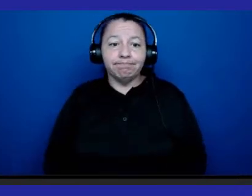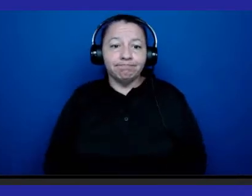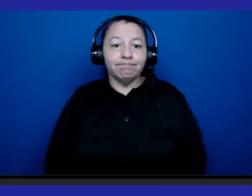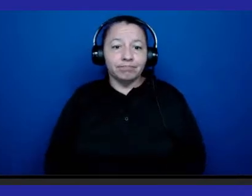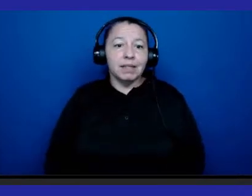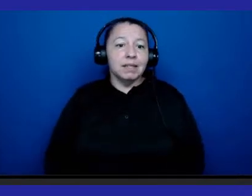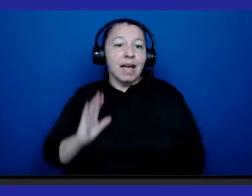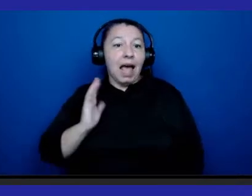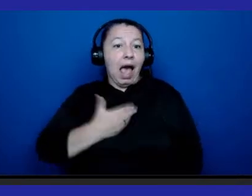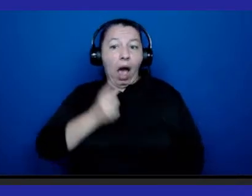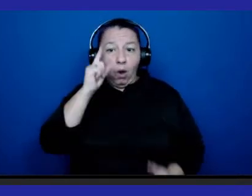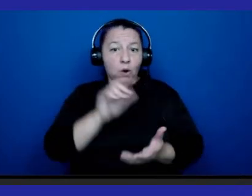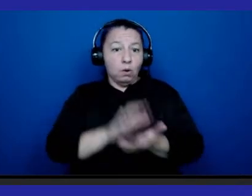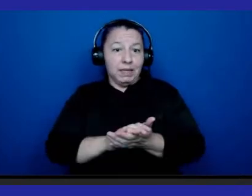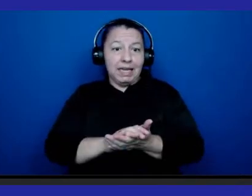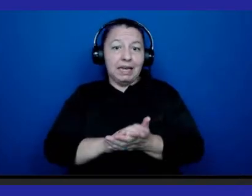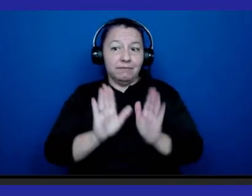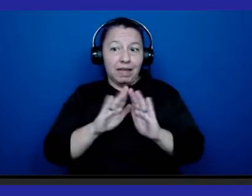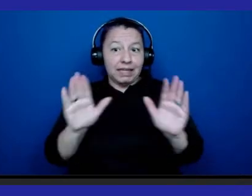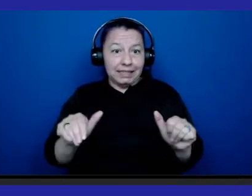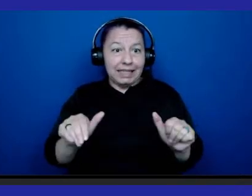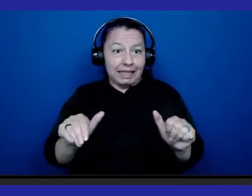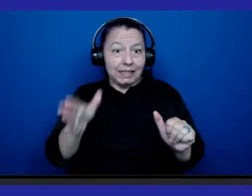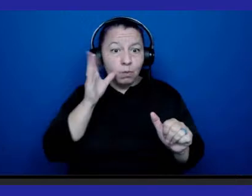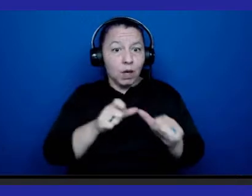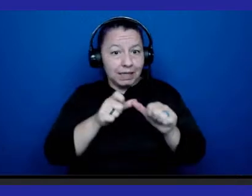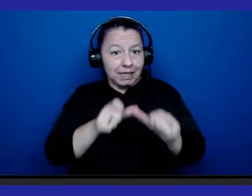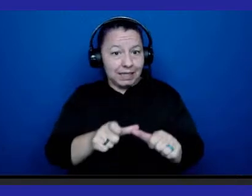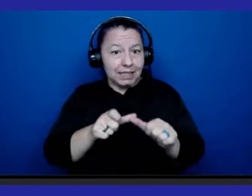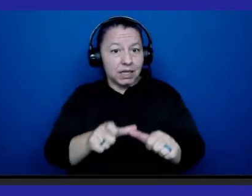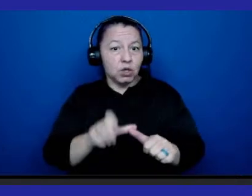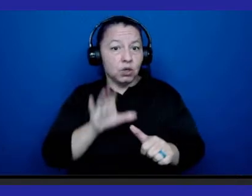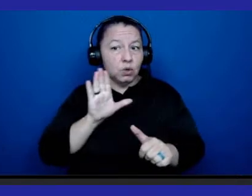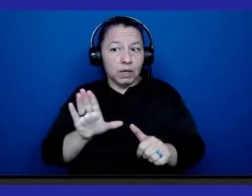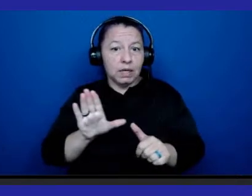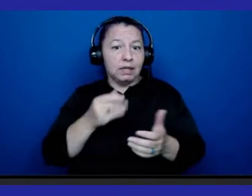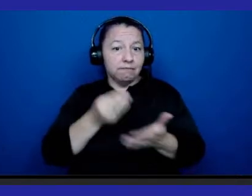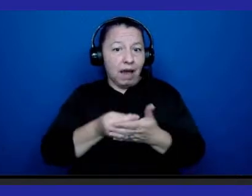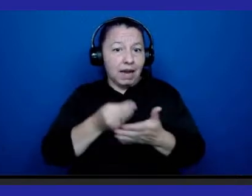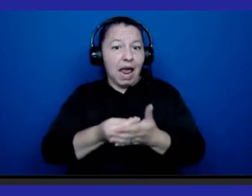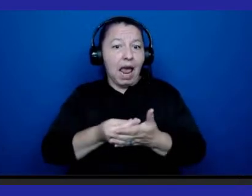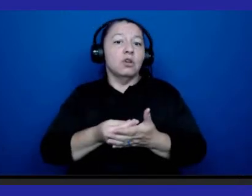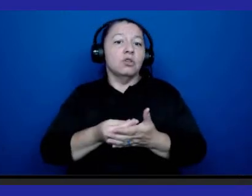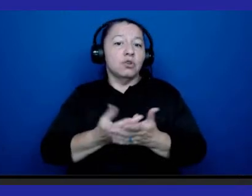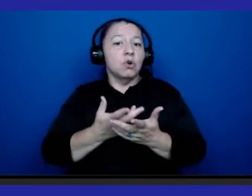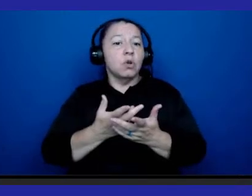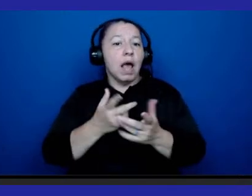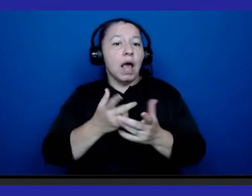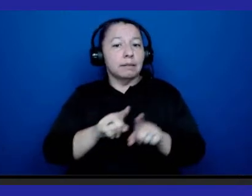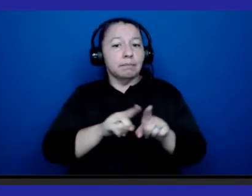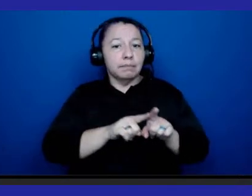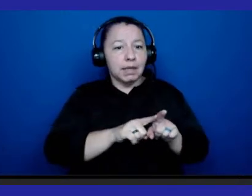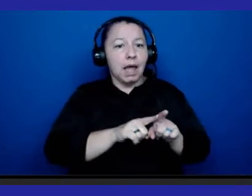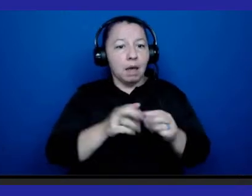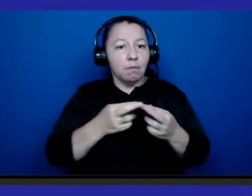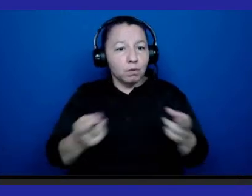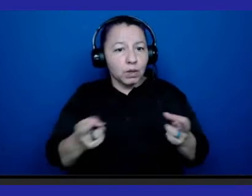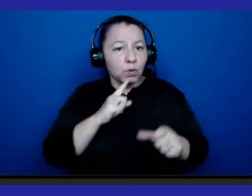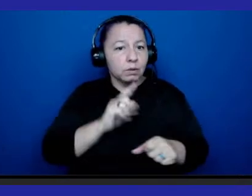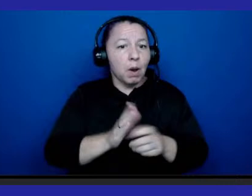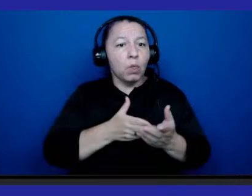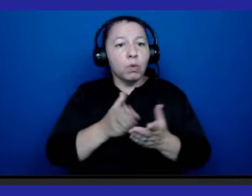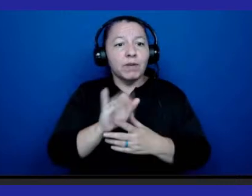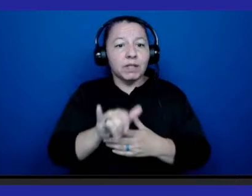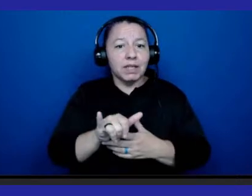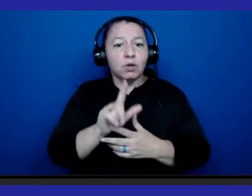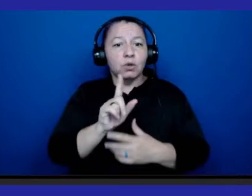belief that the system is going to continue its financial and in-kind resource commitment through fiscal year 2022 to 25